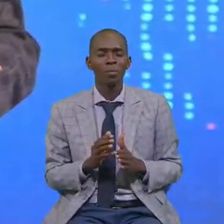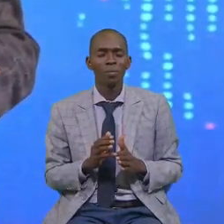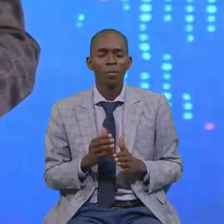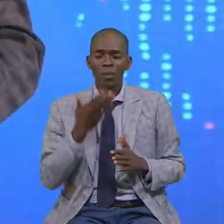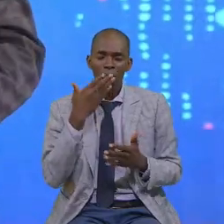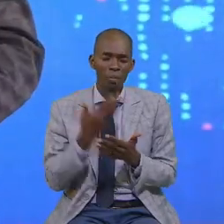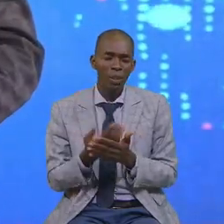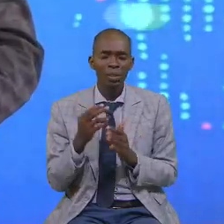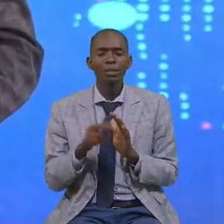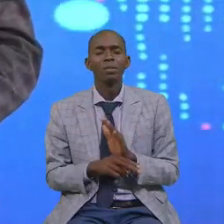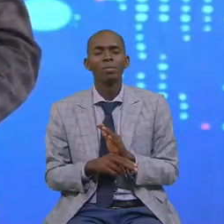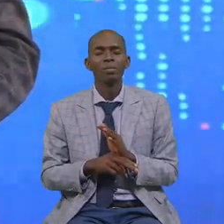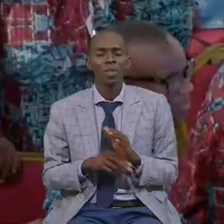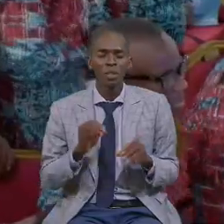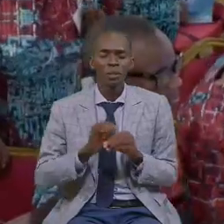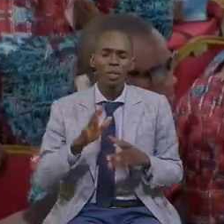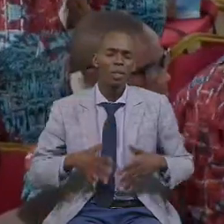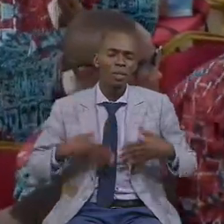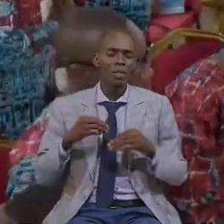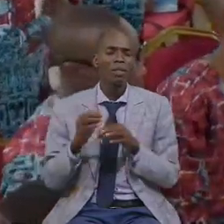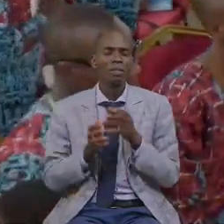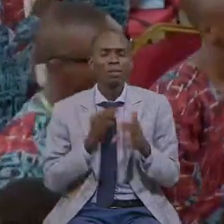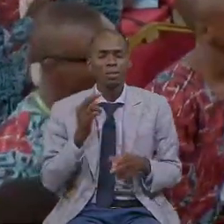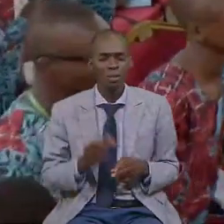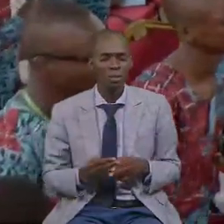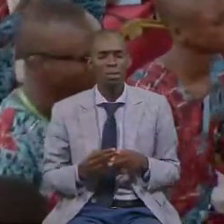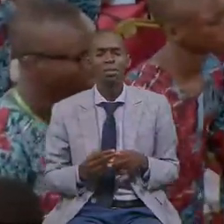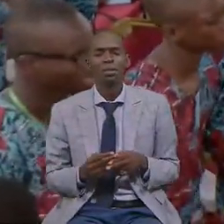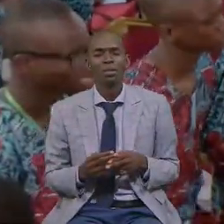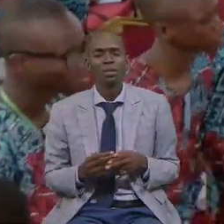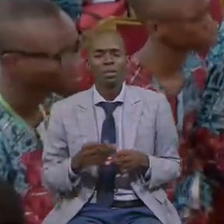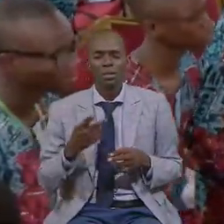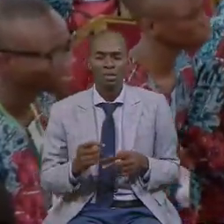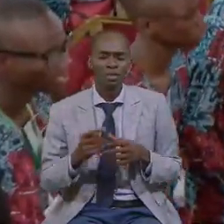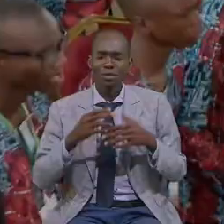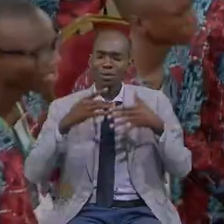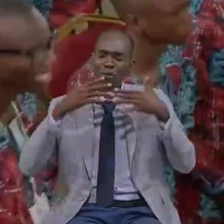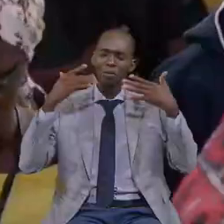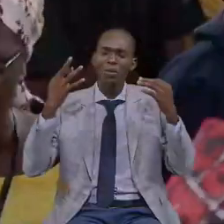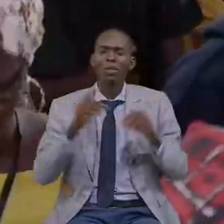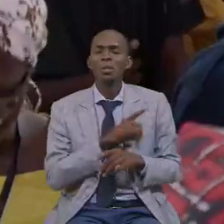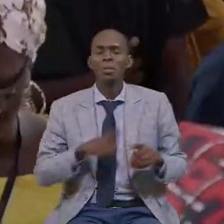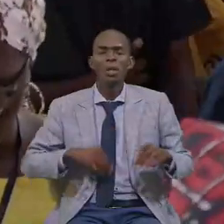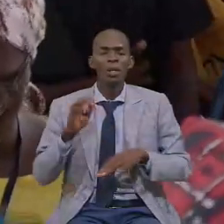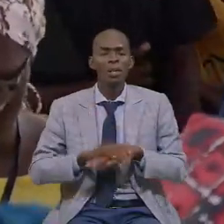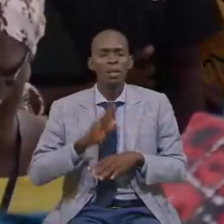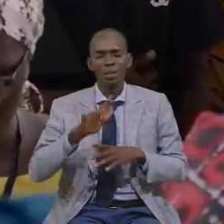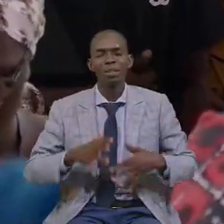Goodness in your life. The smile of God upon your life.